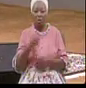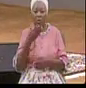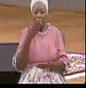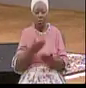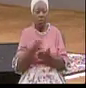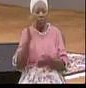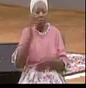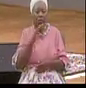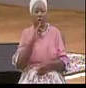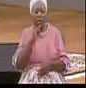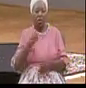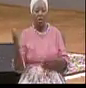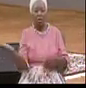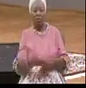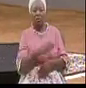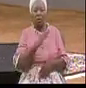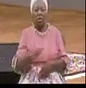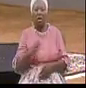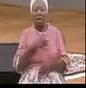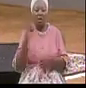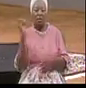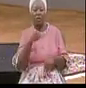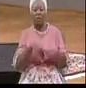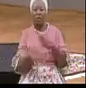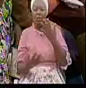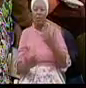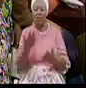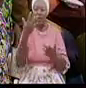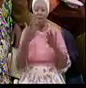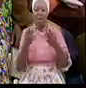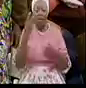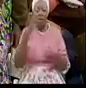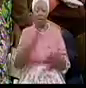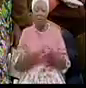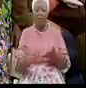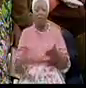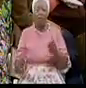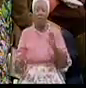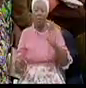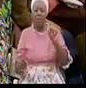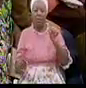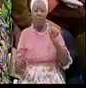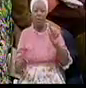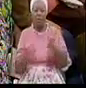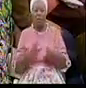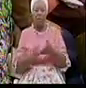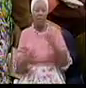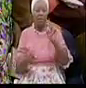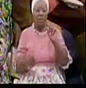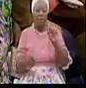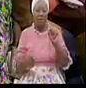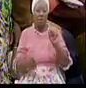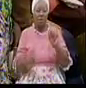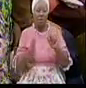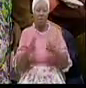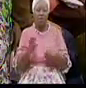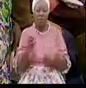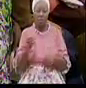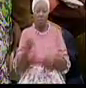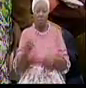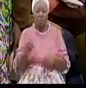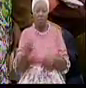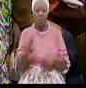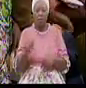into the fire. Verse 20, wherefore by their fruits